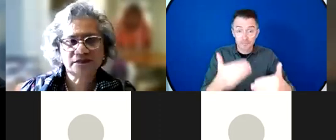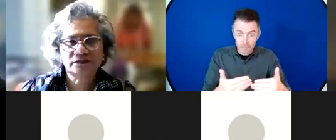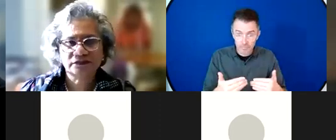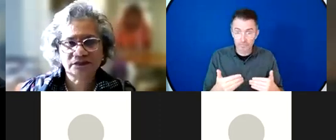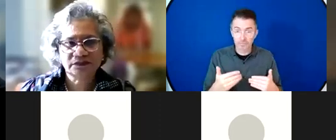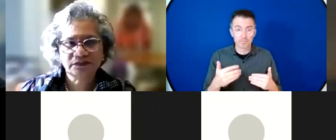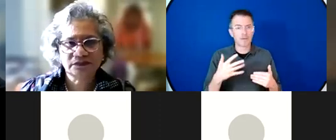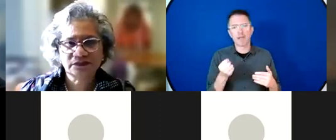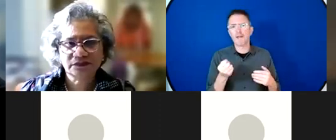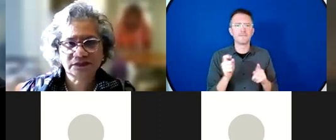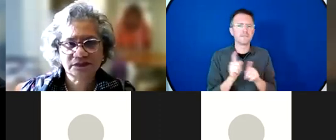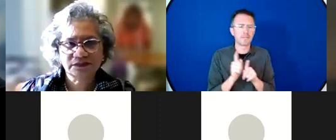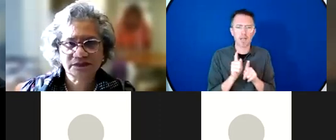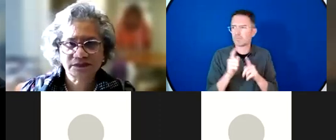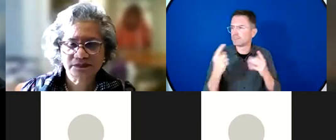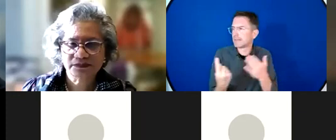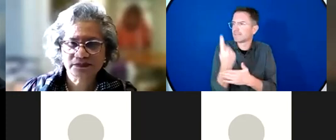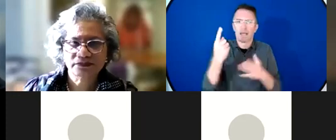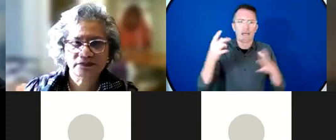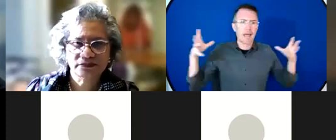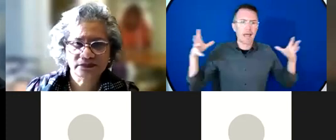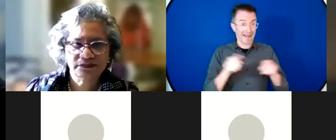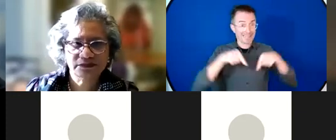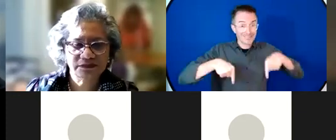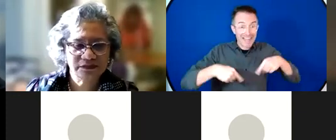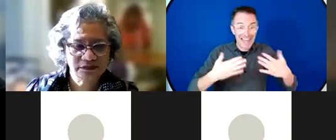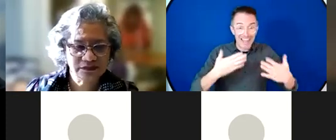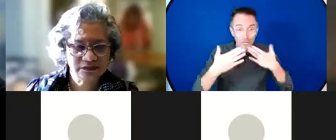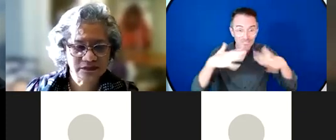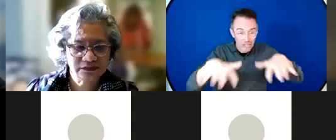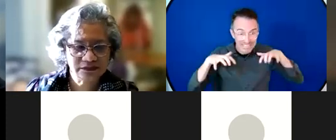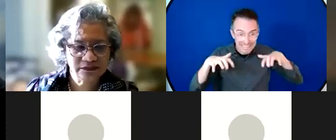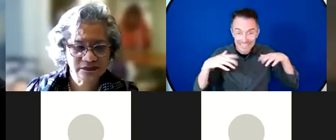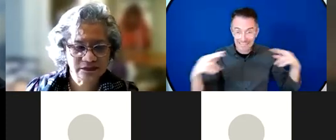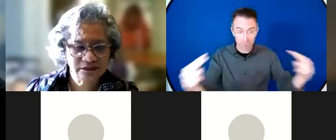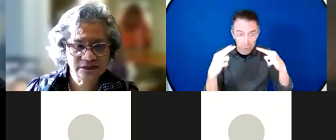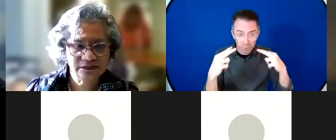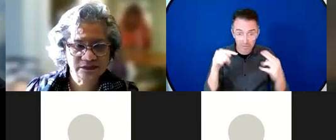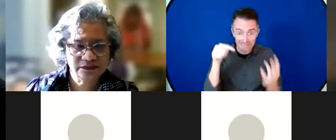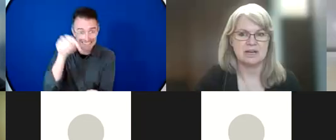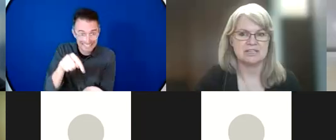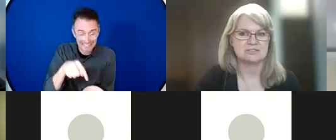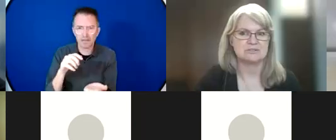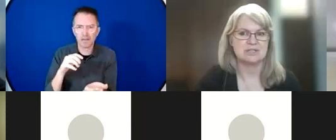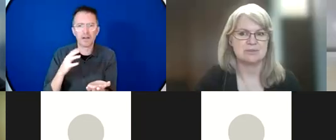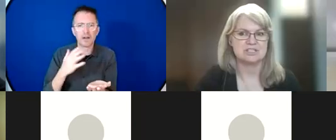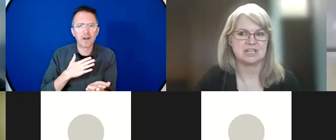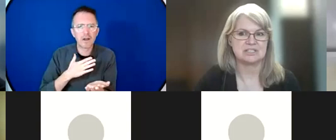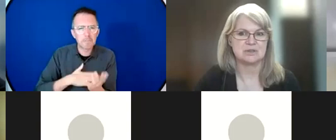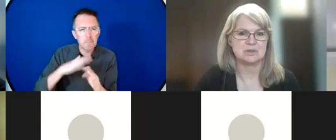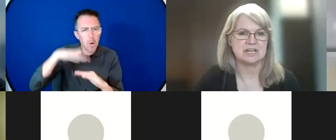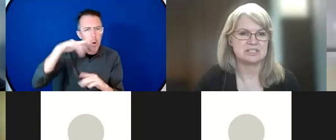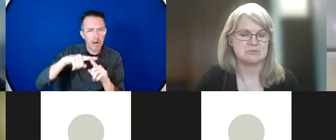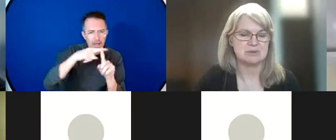targeted convenings and this goes to the point that was raised also about national climate